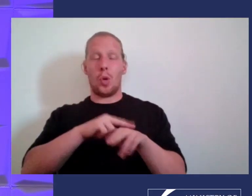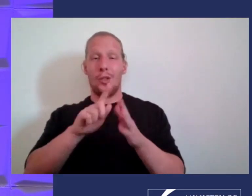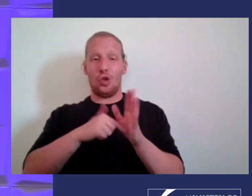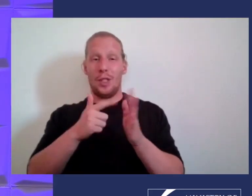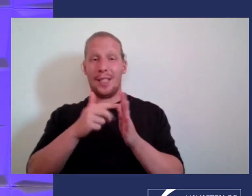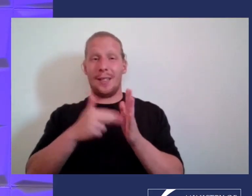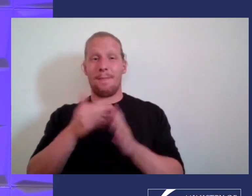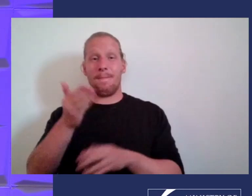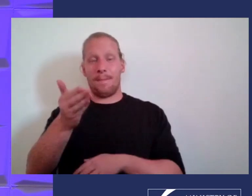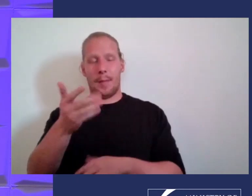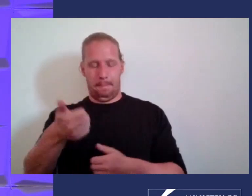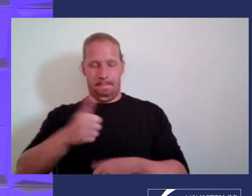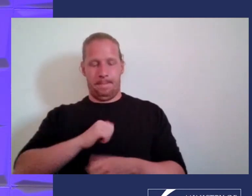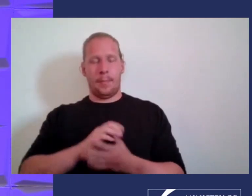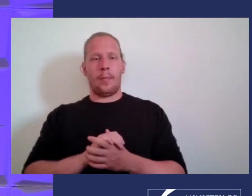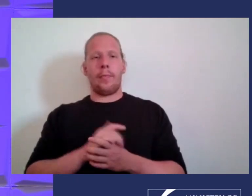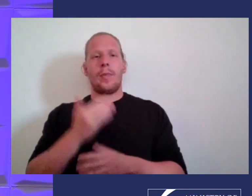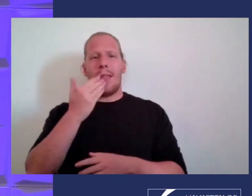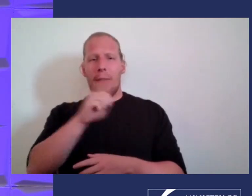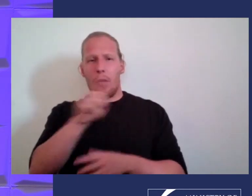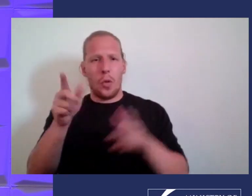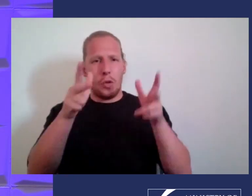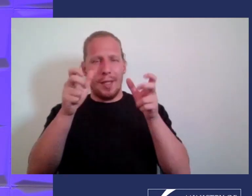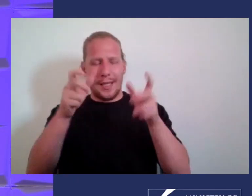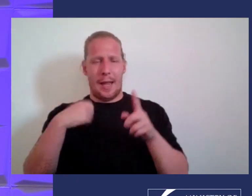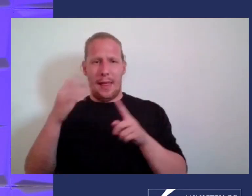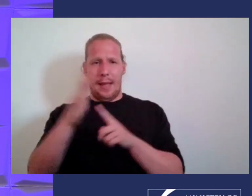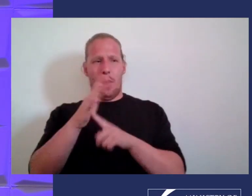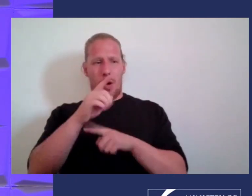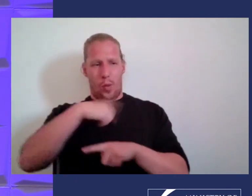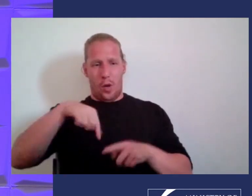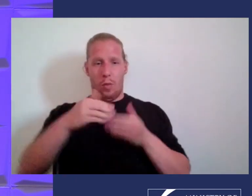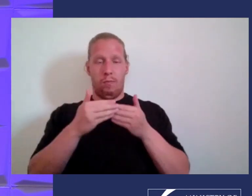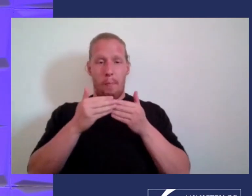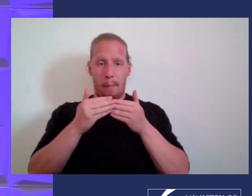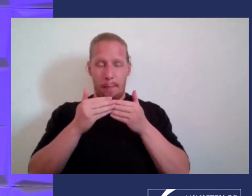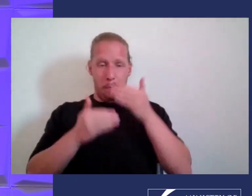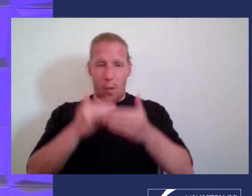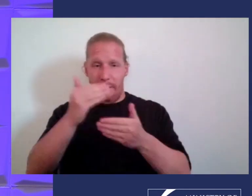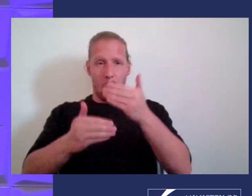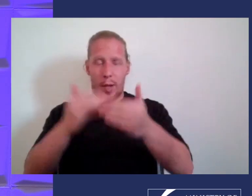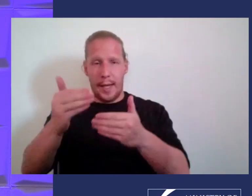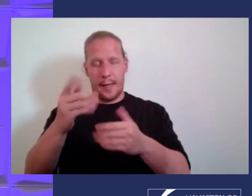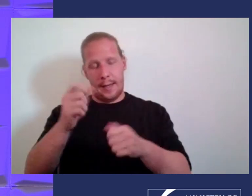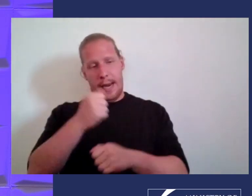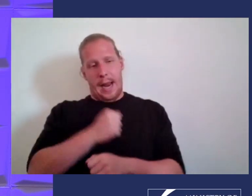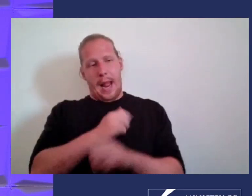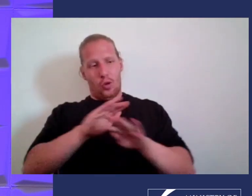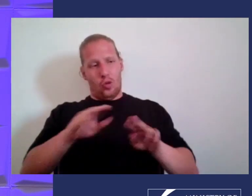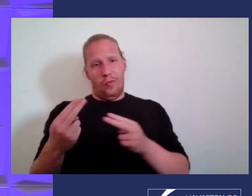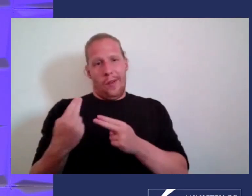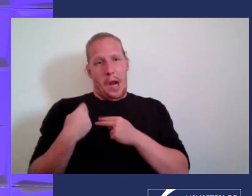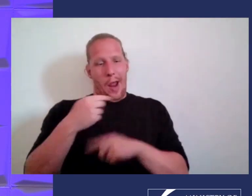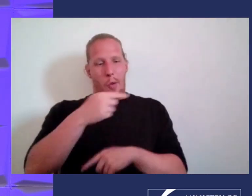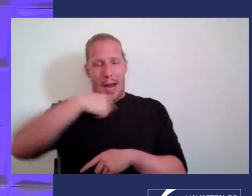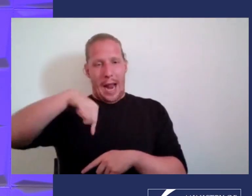I think it's really important that we move forward from this pandemic. Our children are relying upon us to make good decisions for